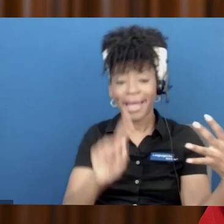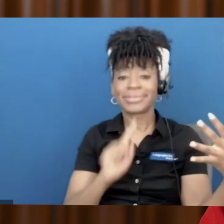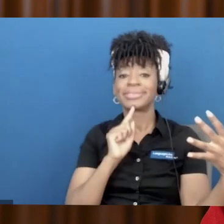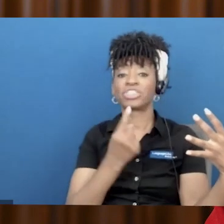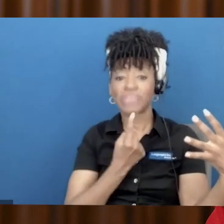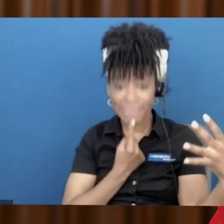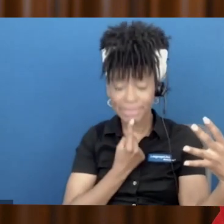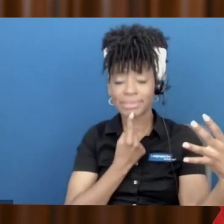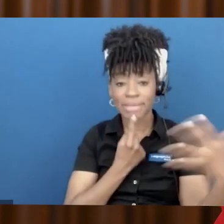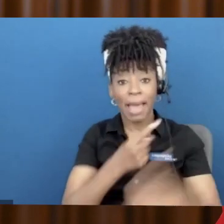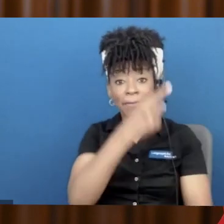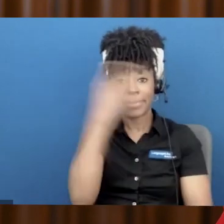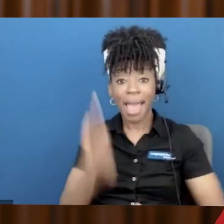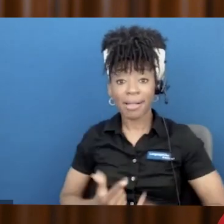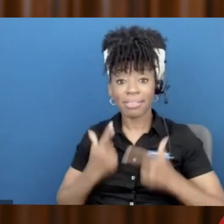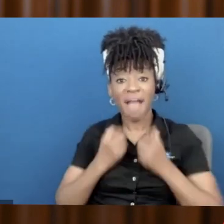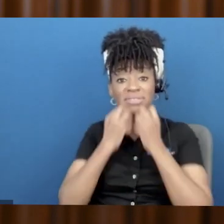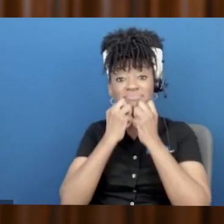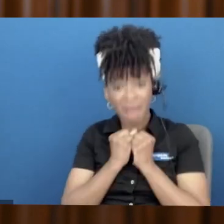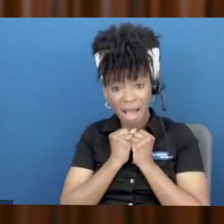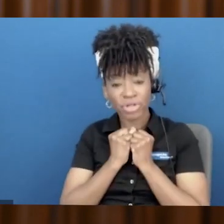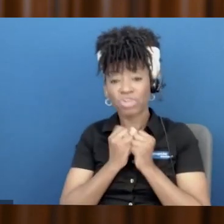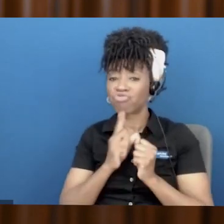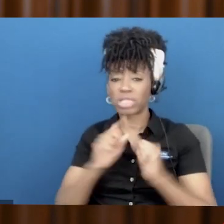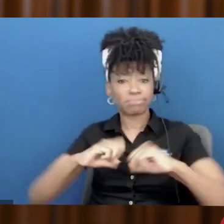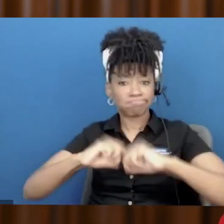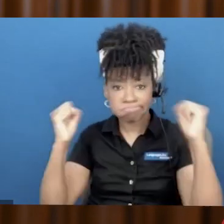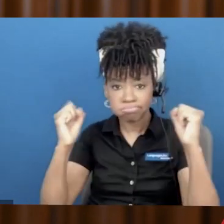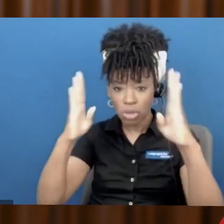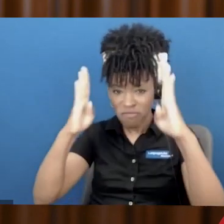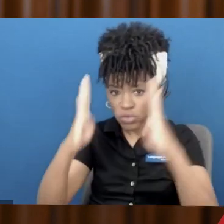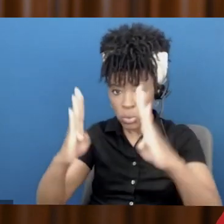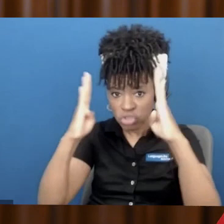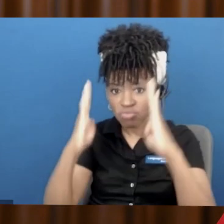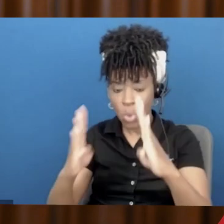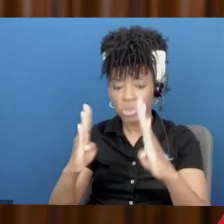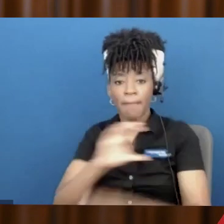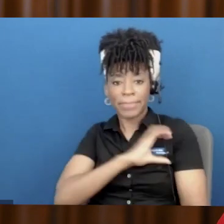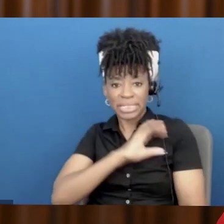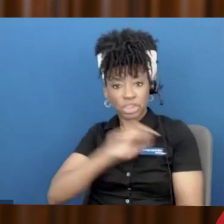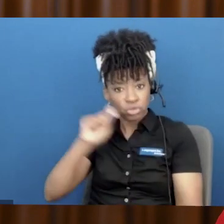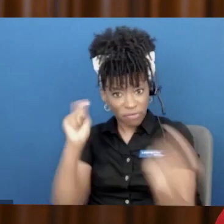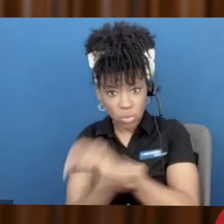has brought much needed attention to the issues of police reform and reimagining public safety.